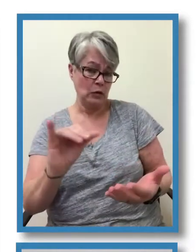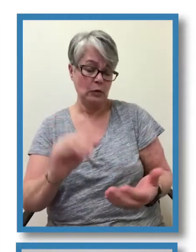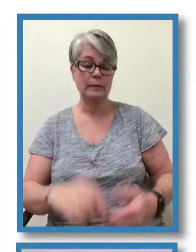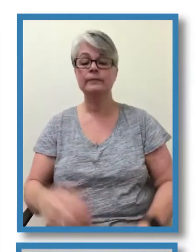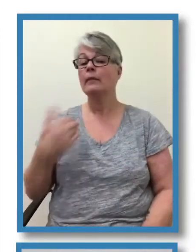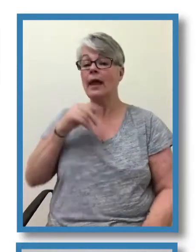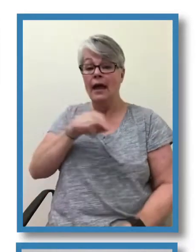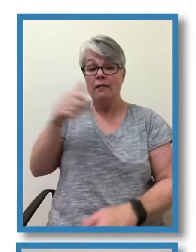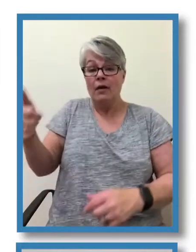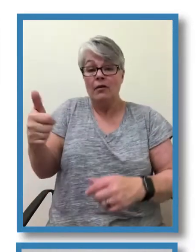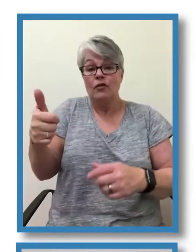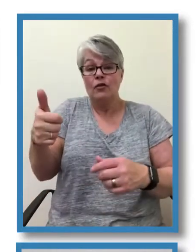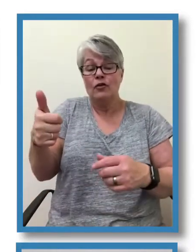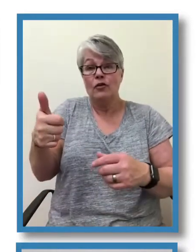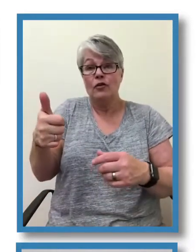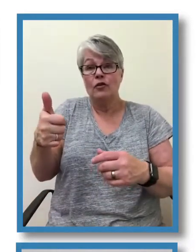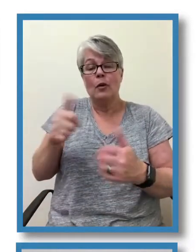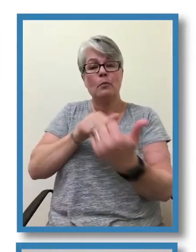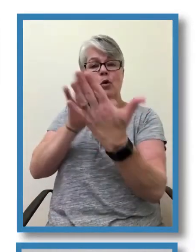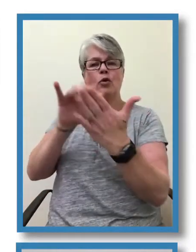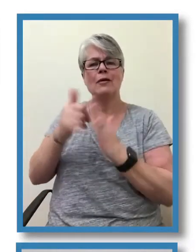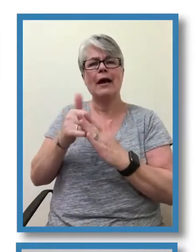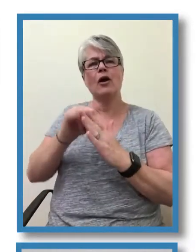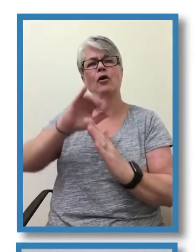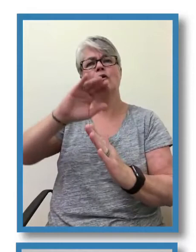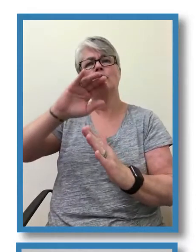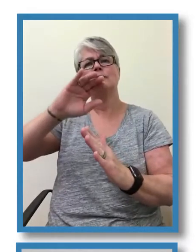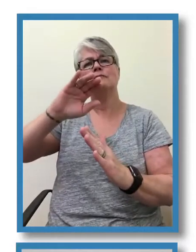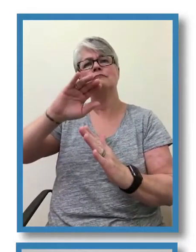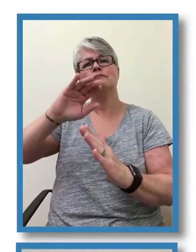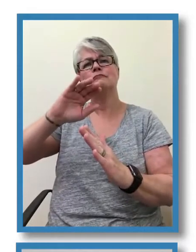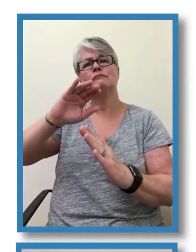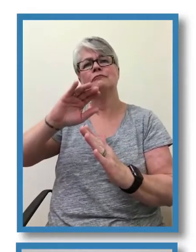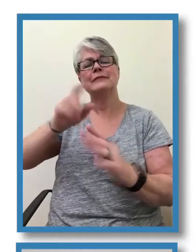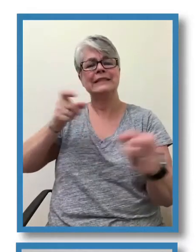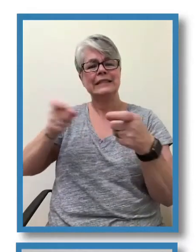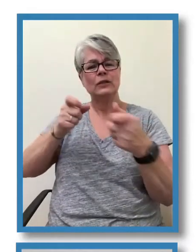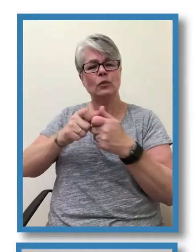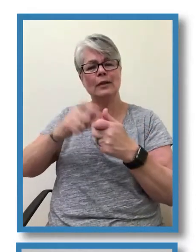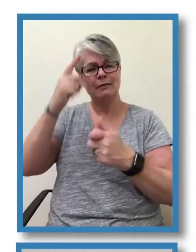resistive weight exercises, as well as the adherence to Mediterranean-style diet.